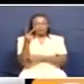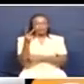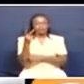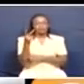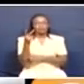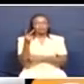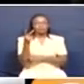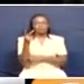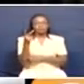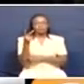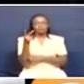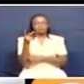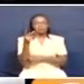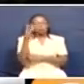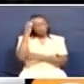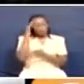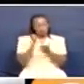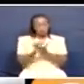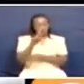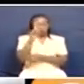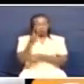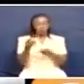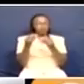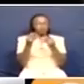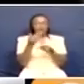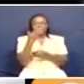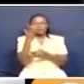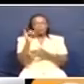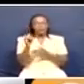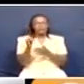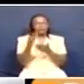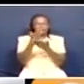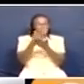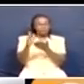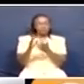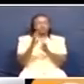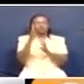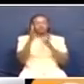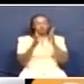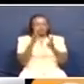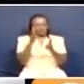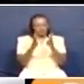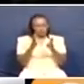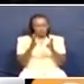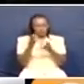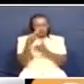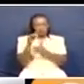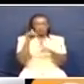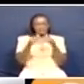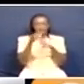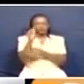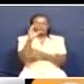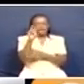And, my lord, that question is addressed by Section 44 of the Elections Act as